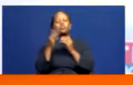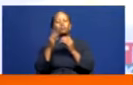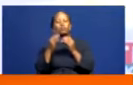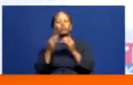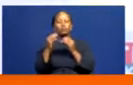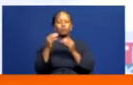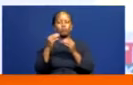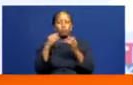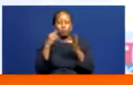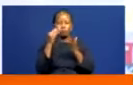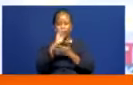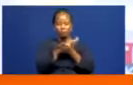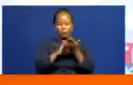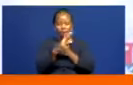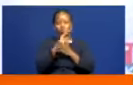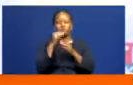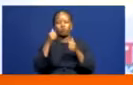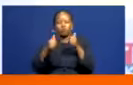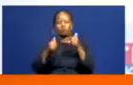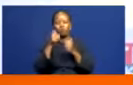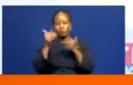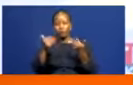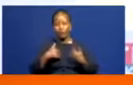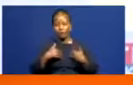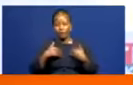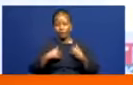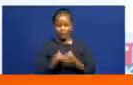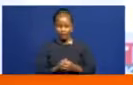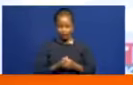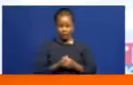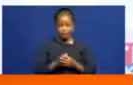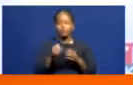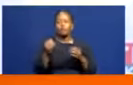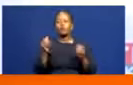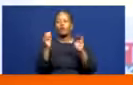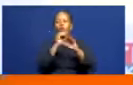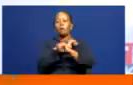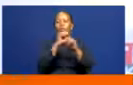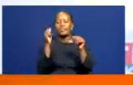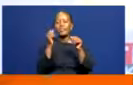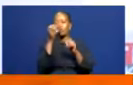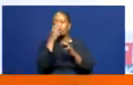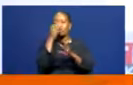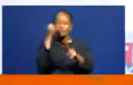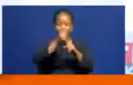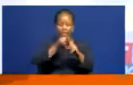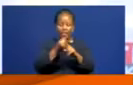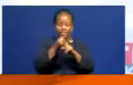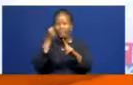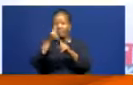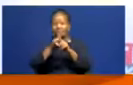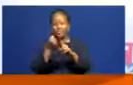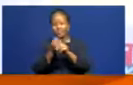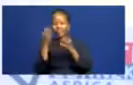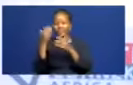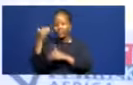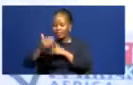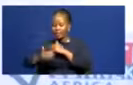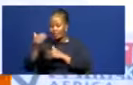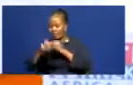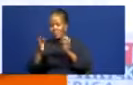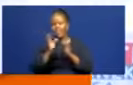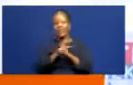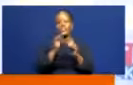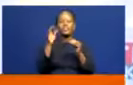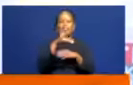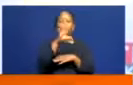established. Already, Dr. William Ruto is championing a borderless Africa by, among other